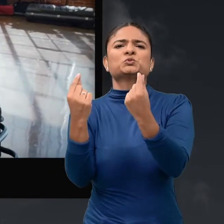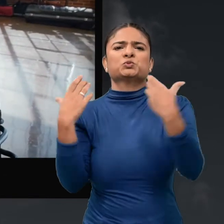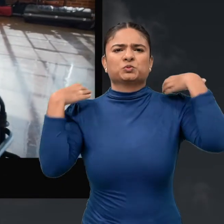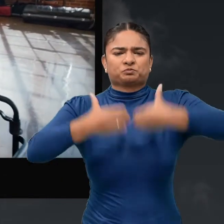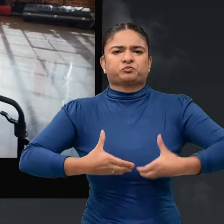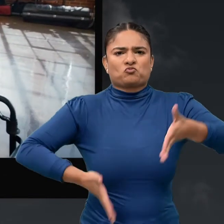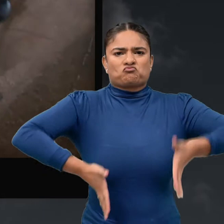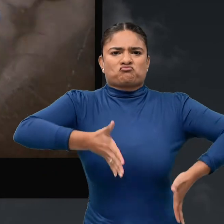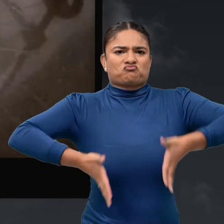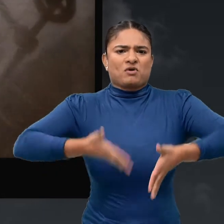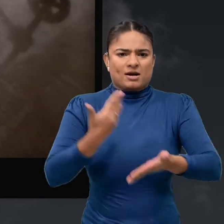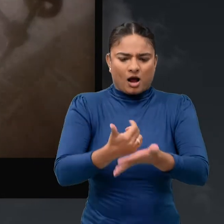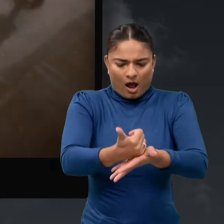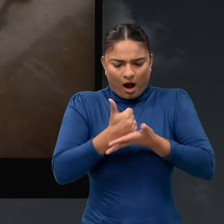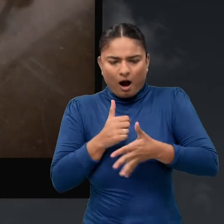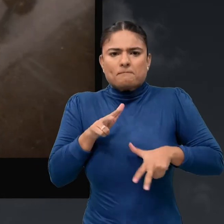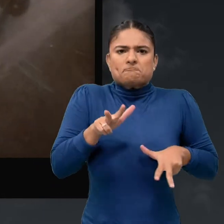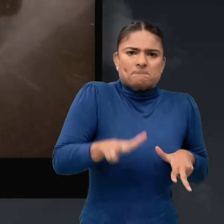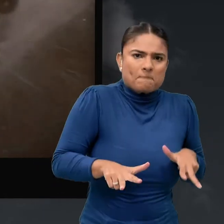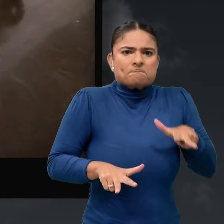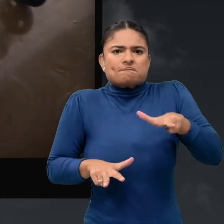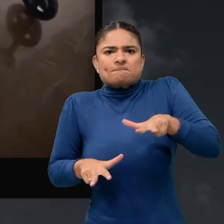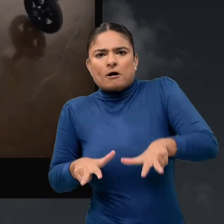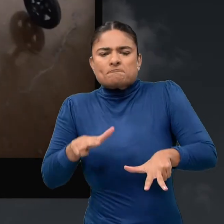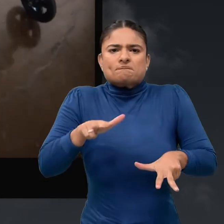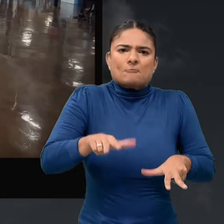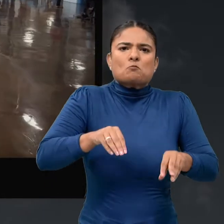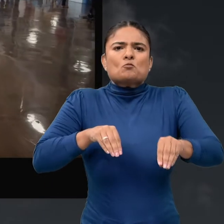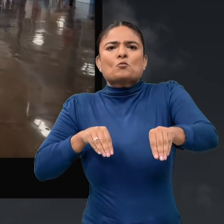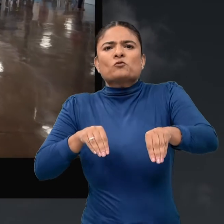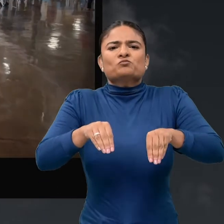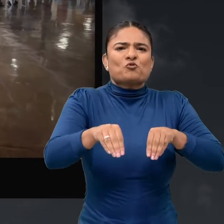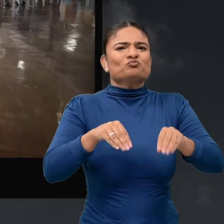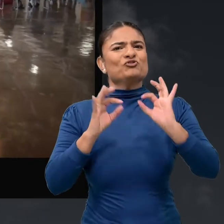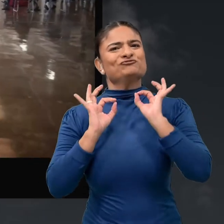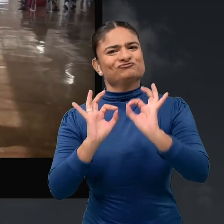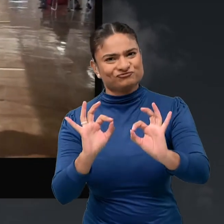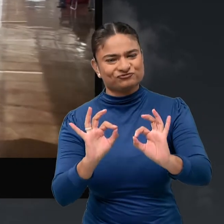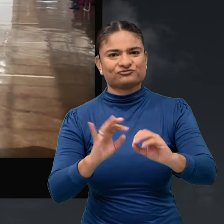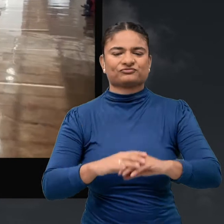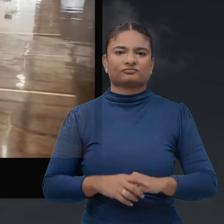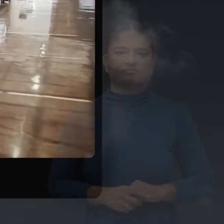a lot more real-time feedback to help you get the most out of your sessions.